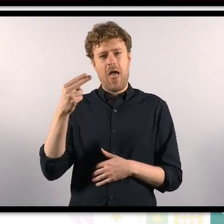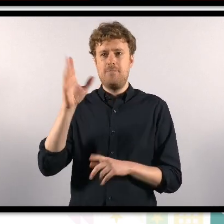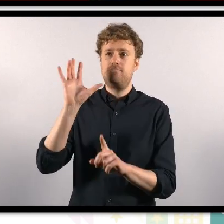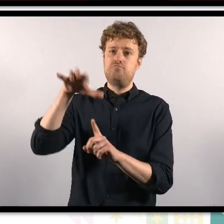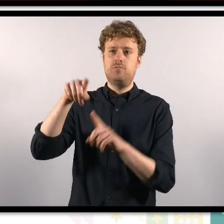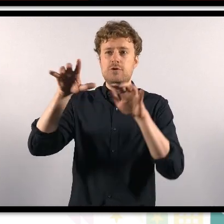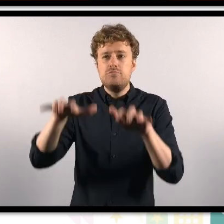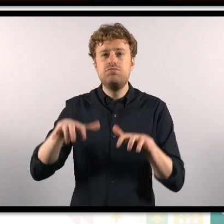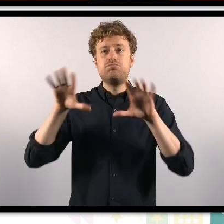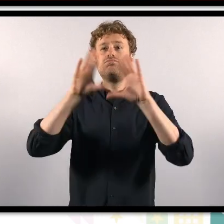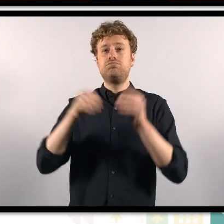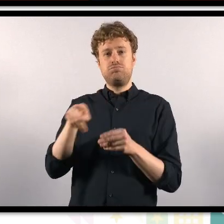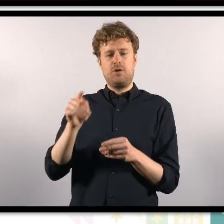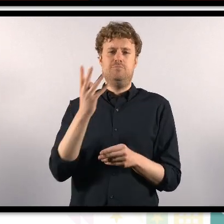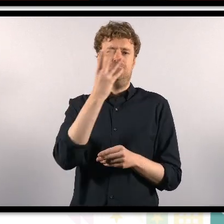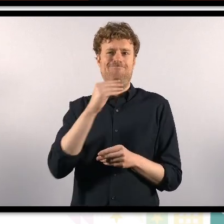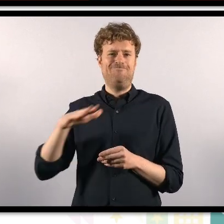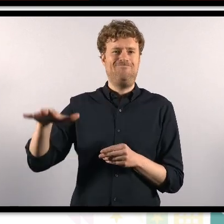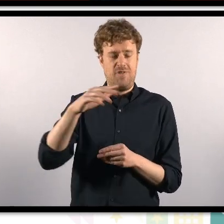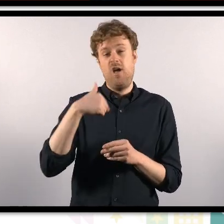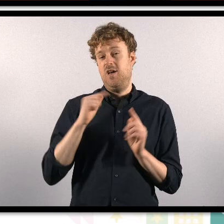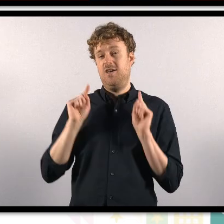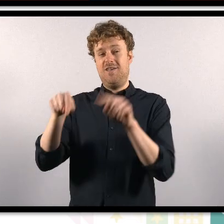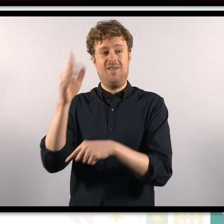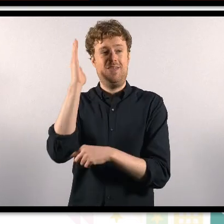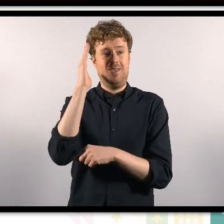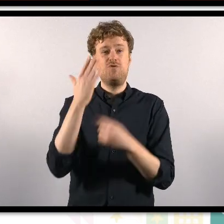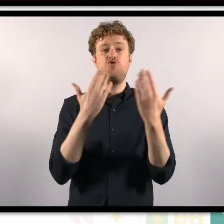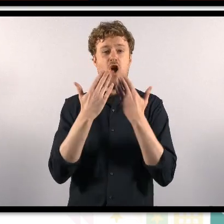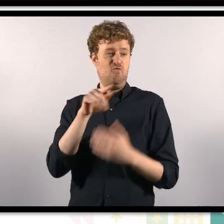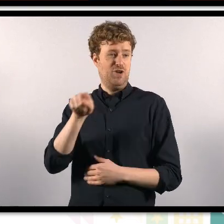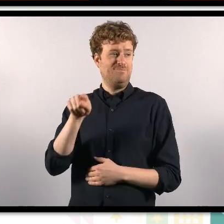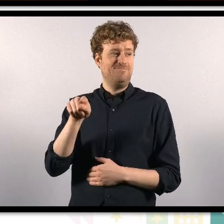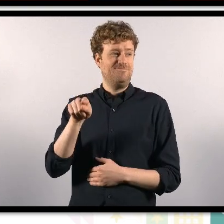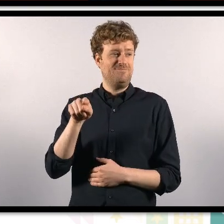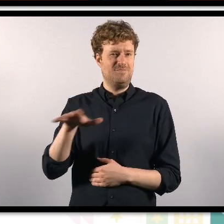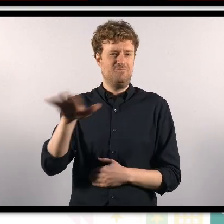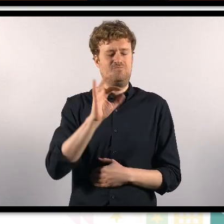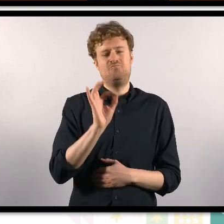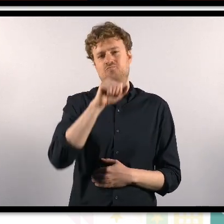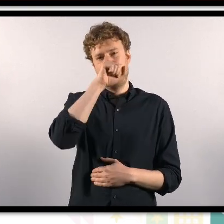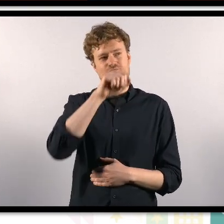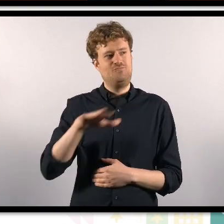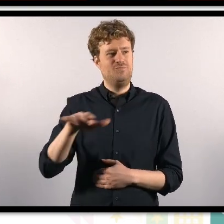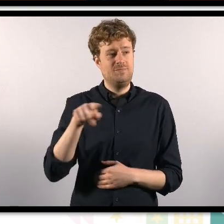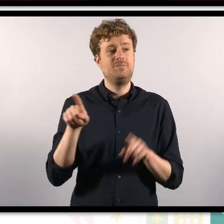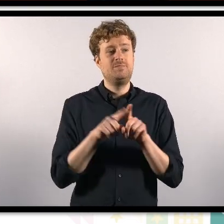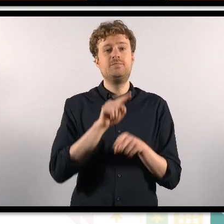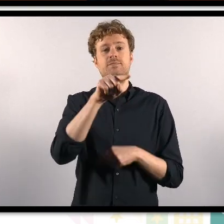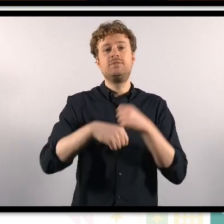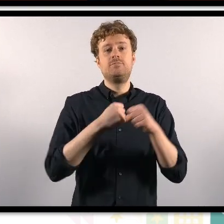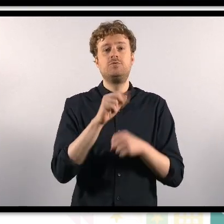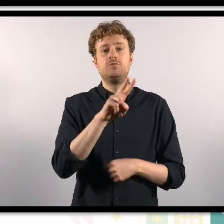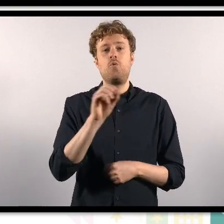booked the next KubeCon Europe, and I'm happy to announce today that we will be in Barcelona